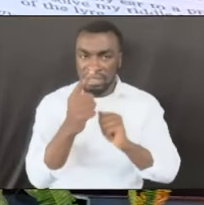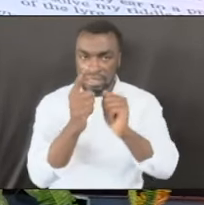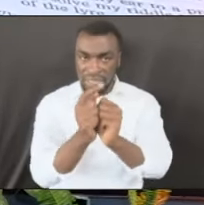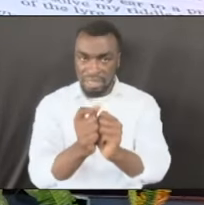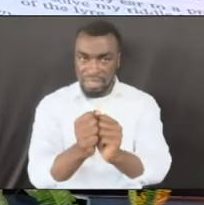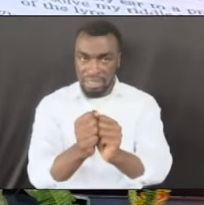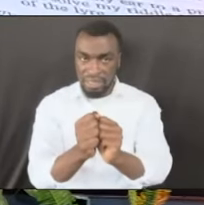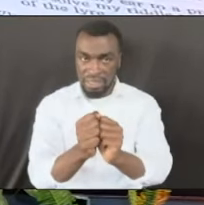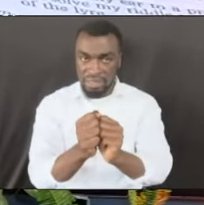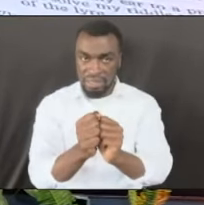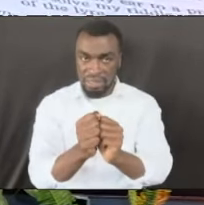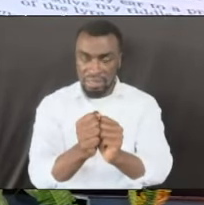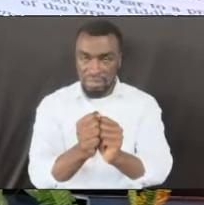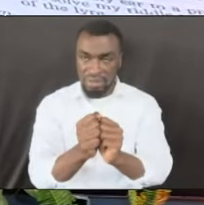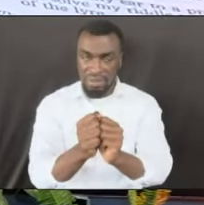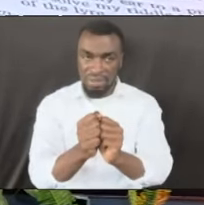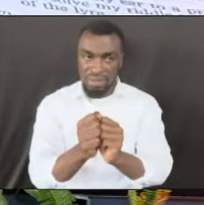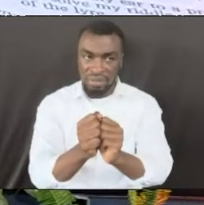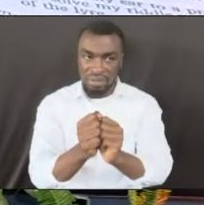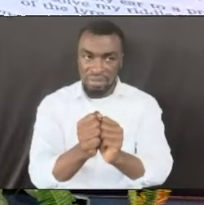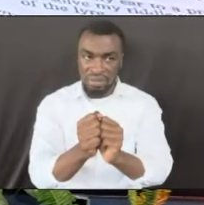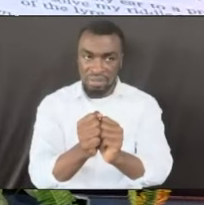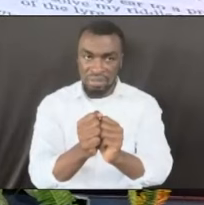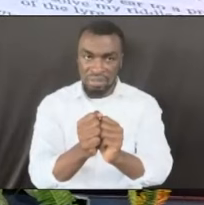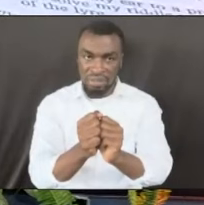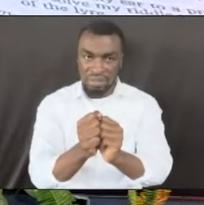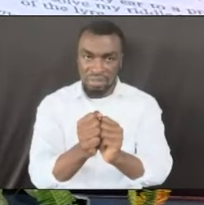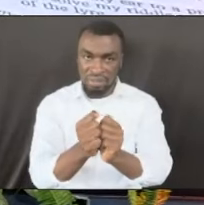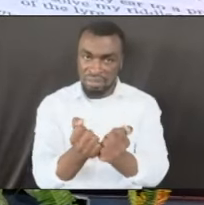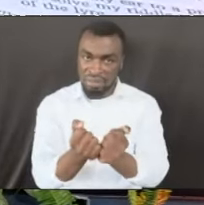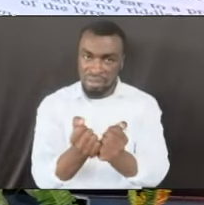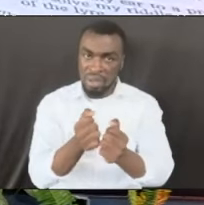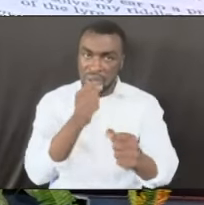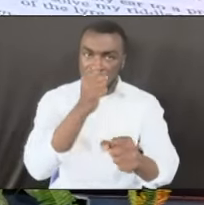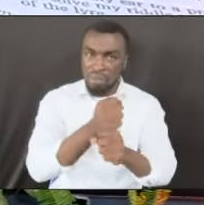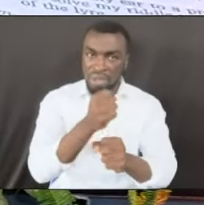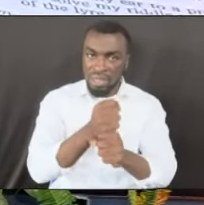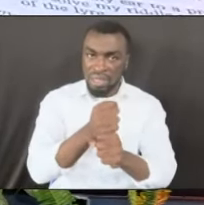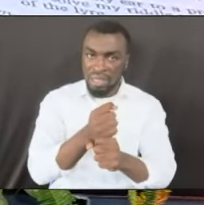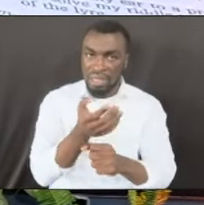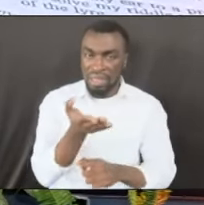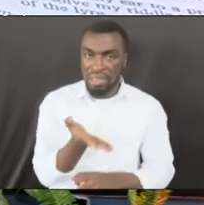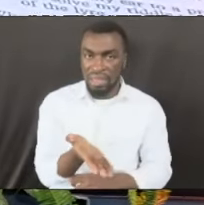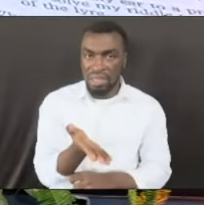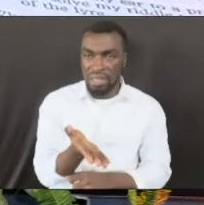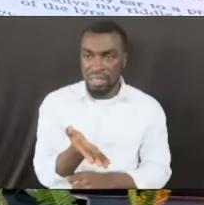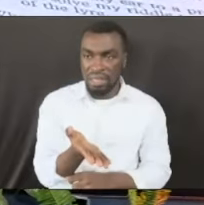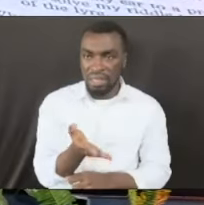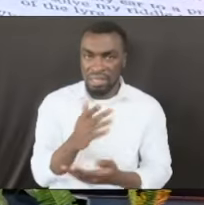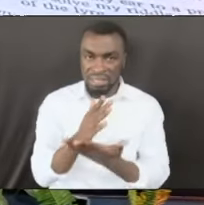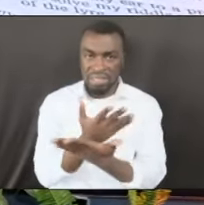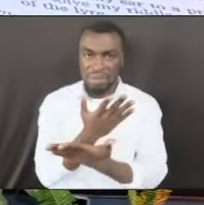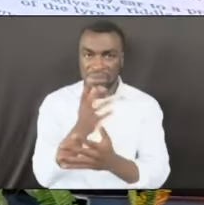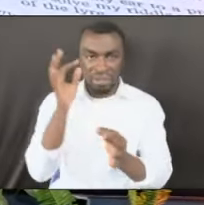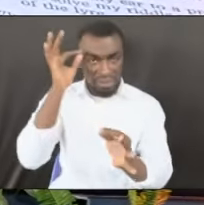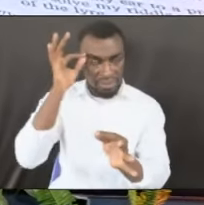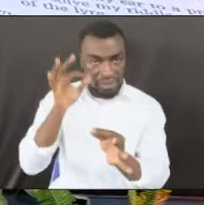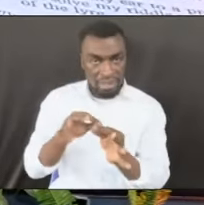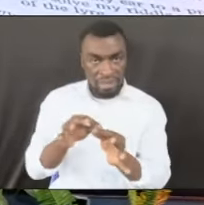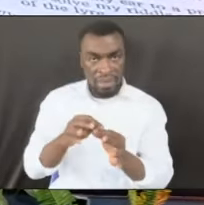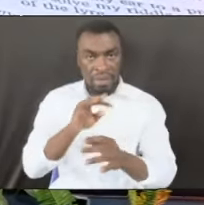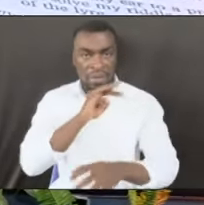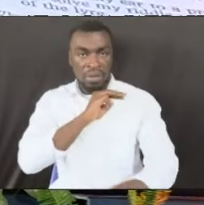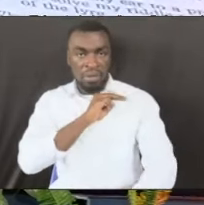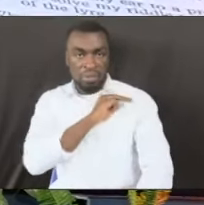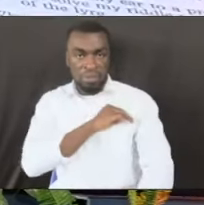train church members. In a laboring where there are already some in the faith, the minister should